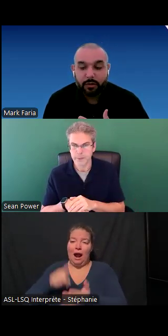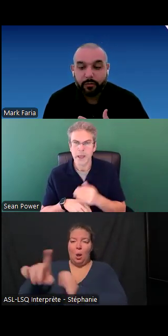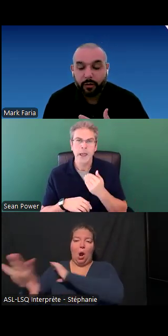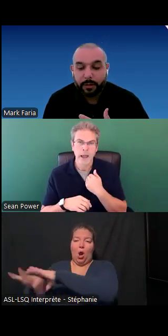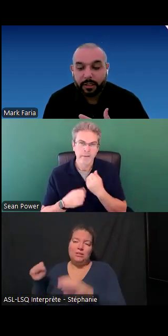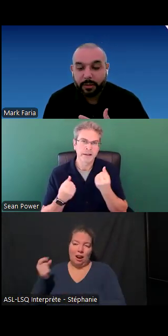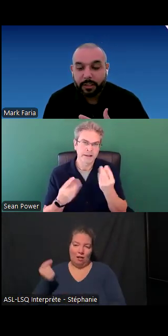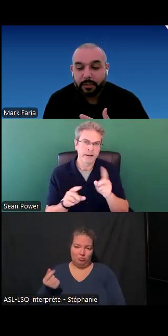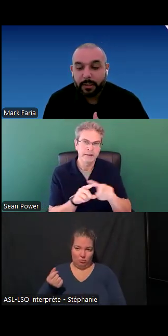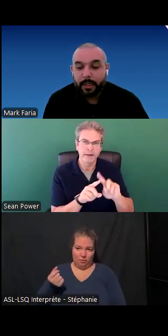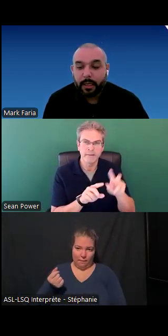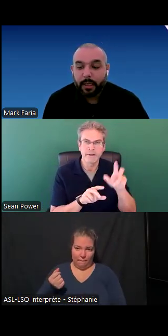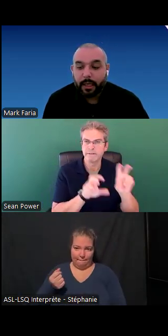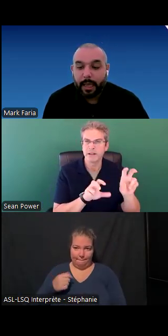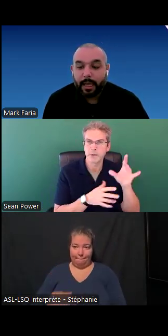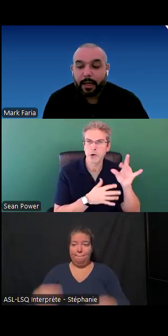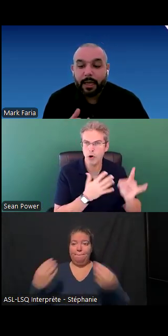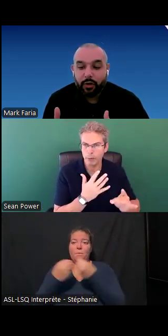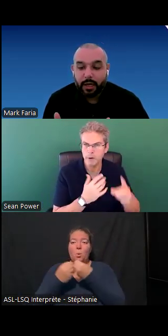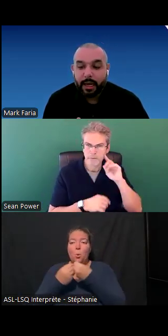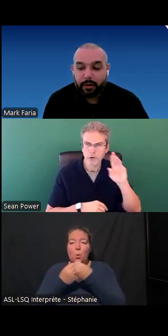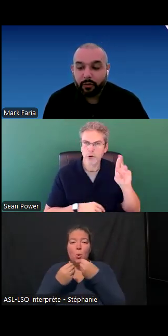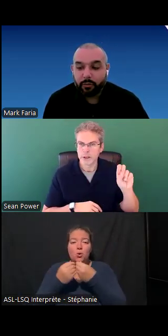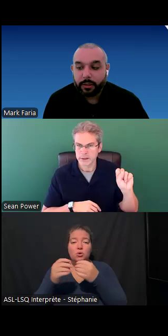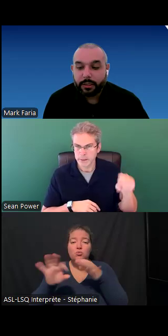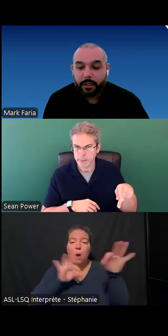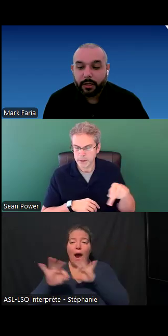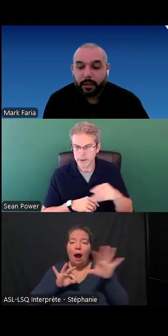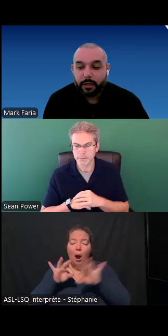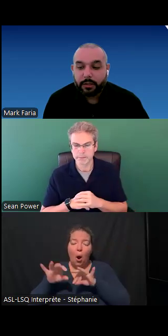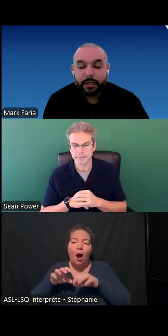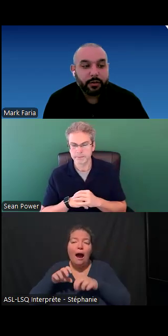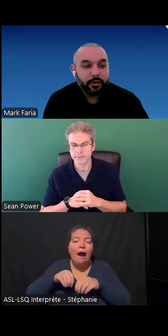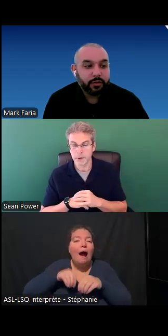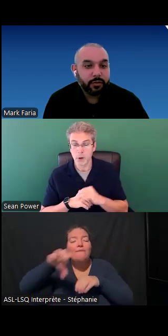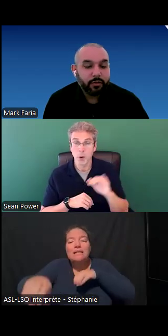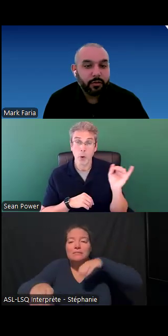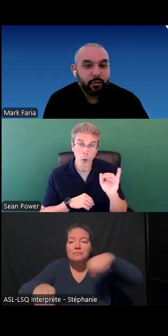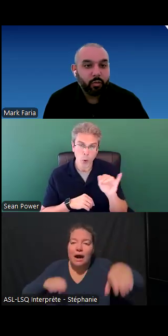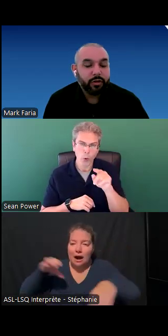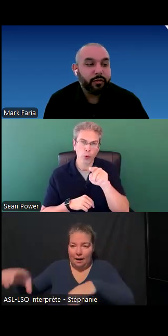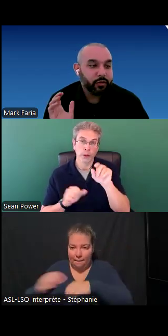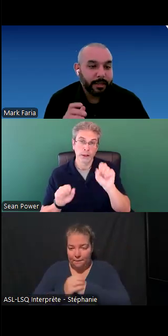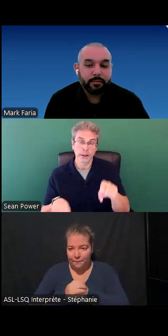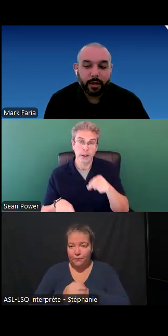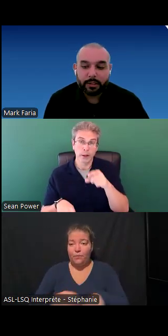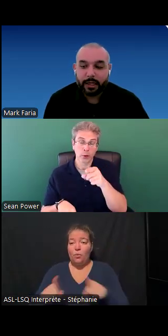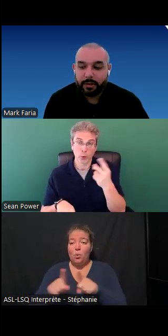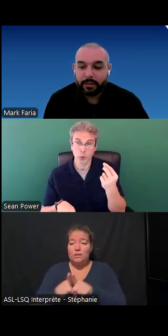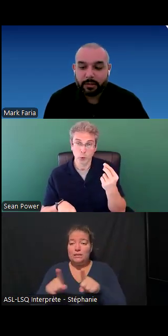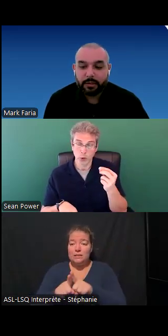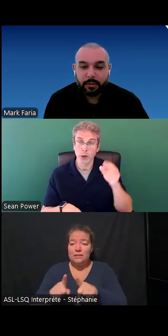options for RDSPs. And again, you can carry forward 10 years worth of those grant and